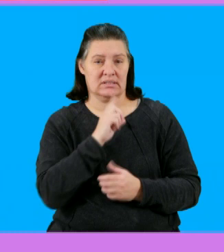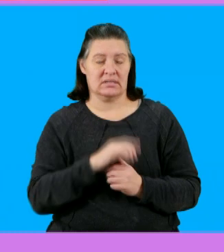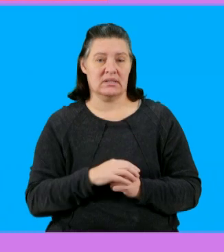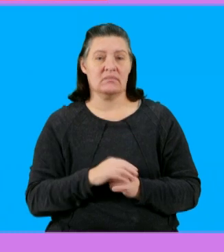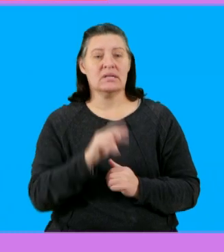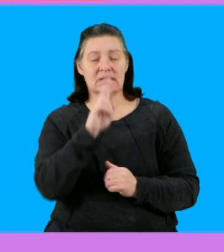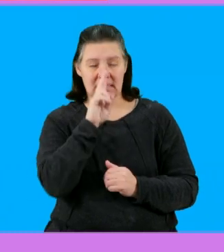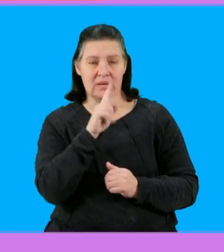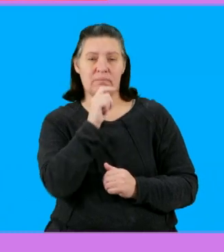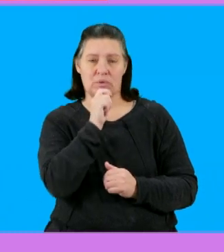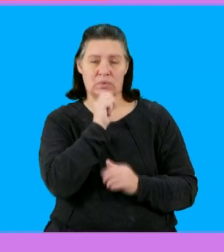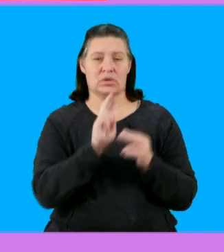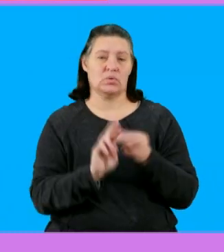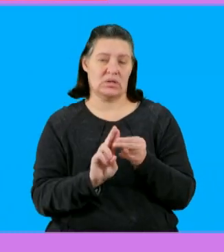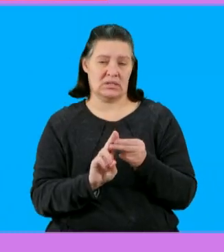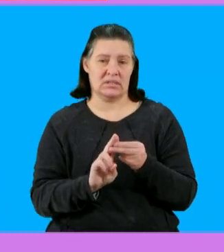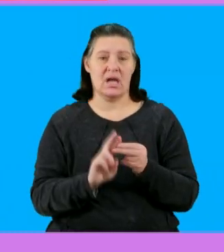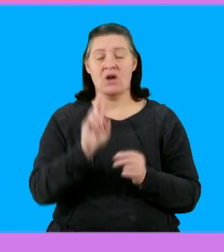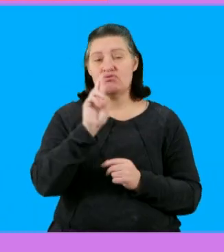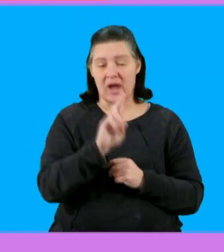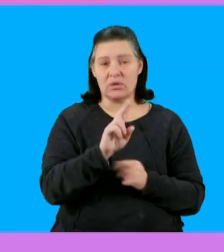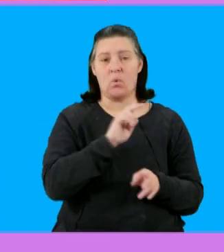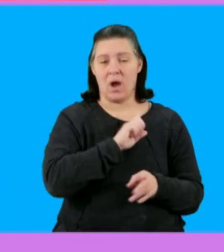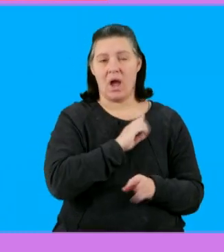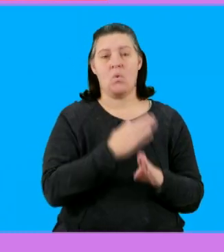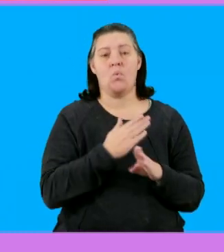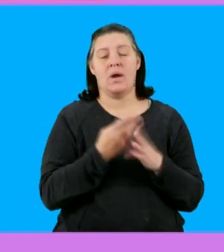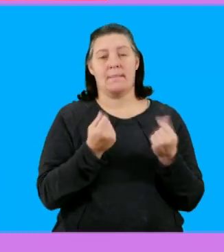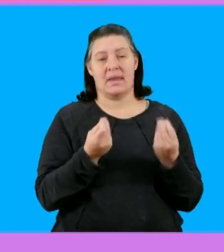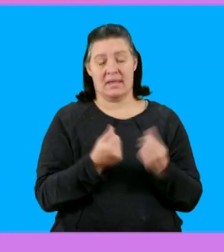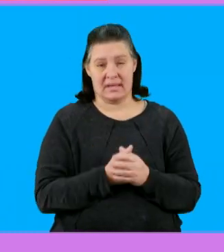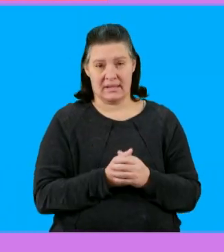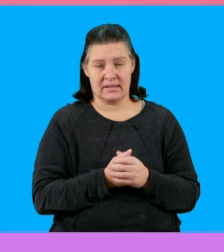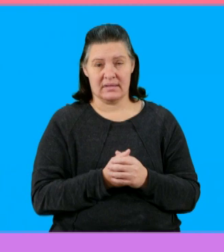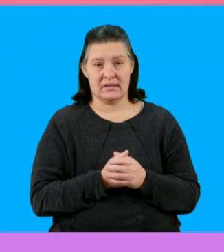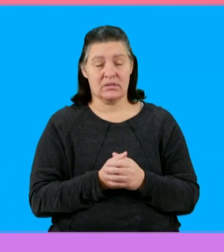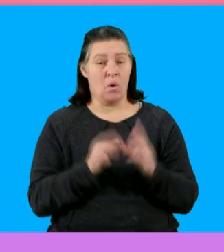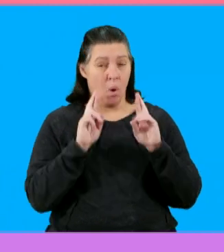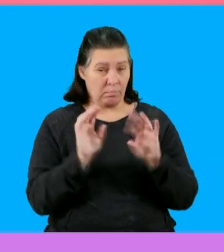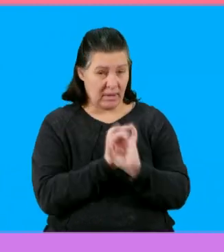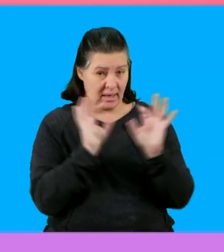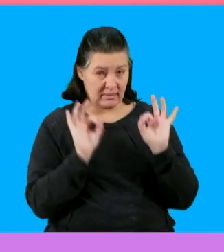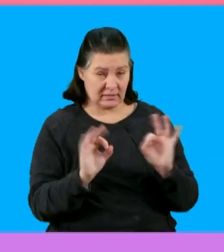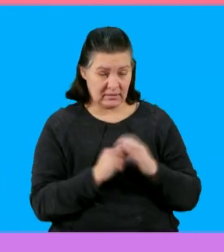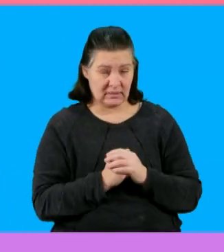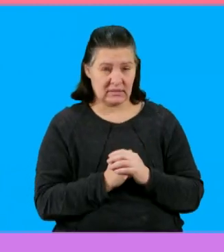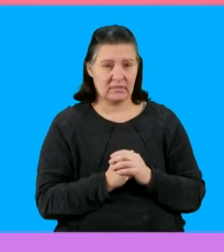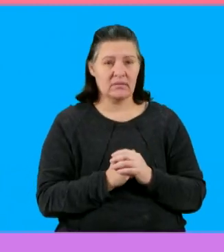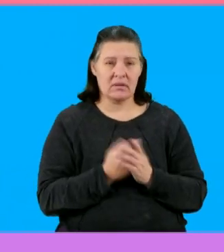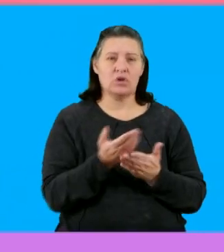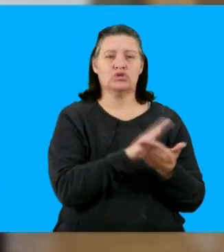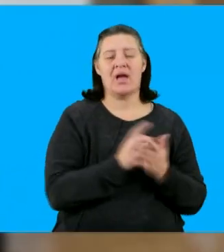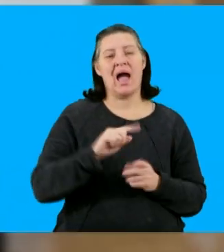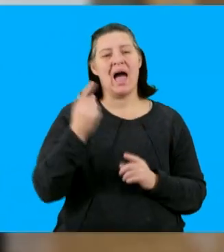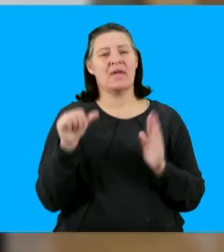2,000 rand. And can you see I've used my unit? I indicated rand because we are working with money. Okay, so I hope that is straightforward. Let me